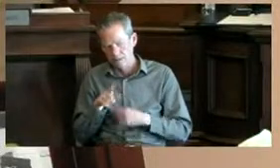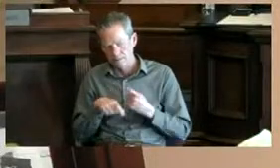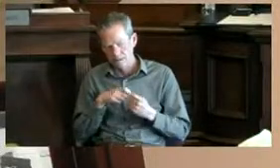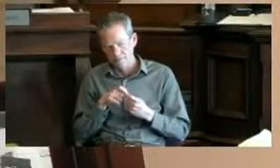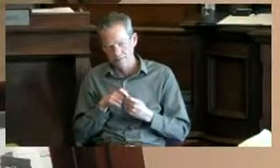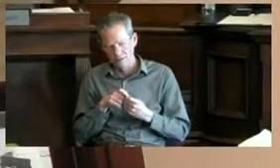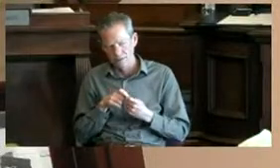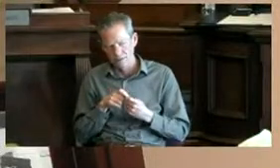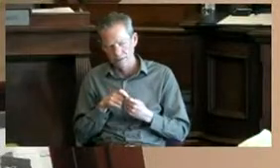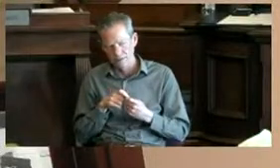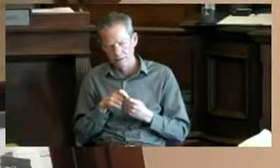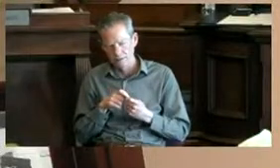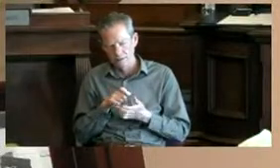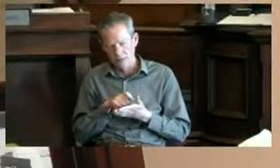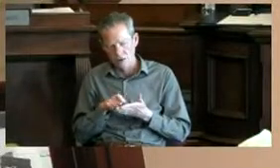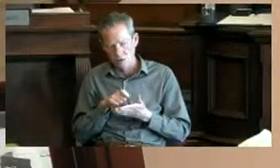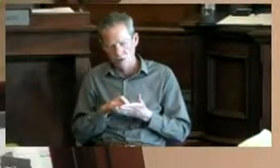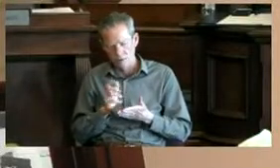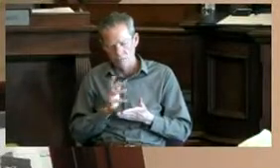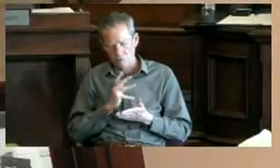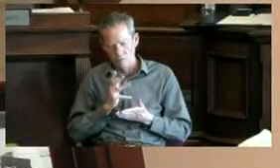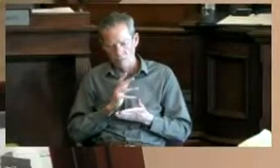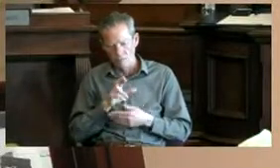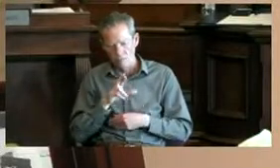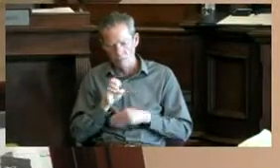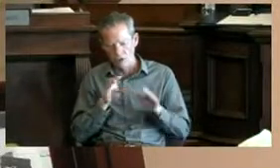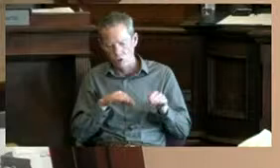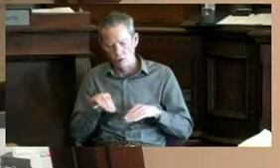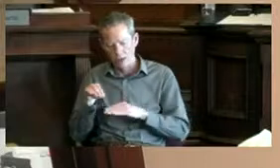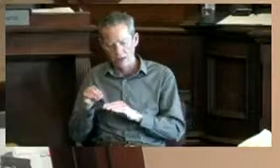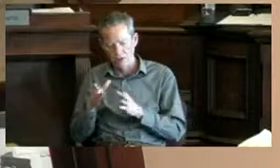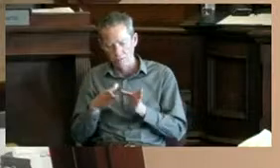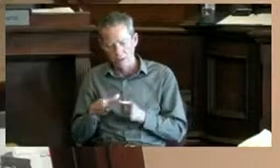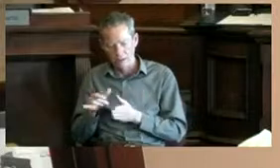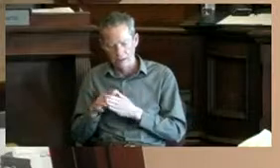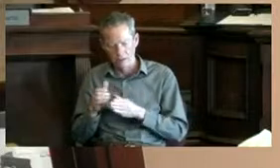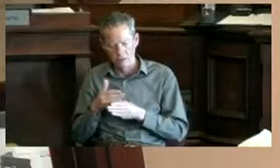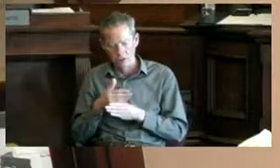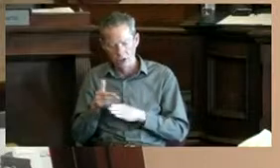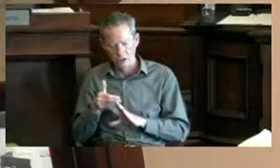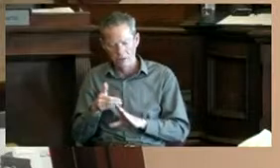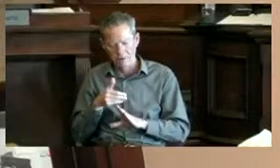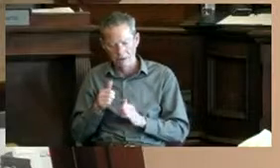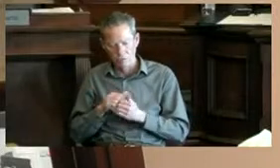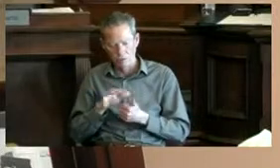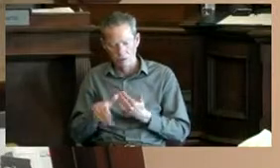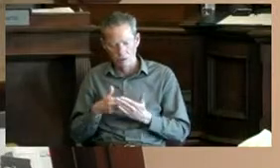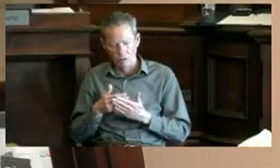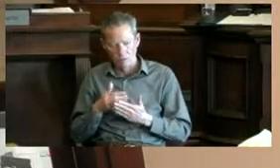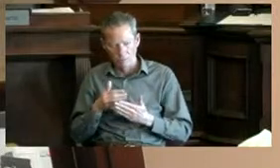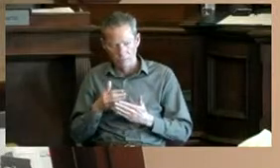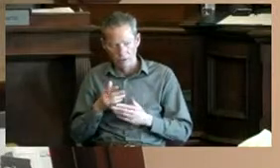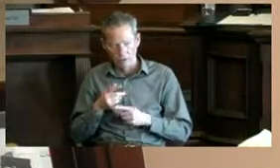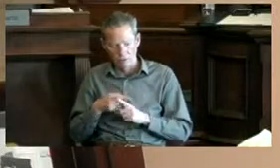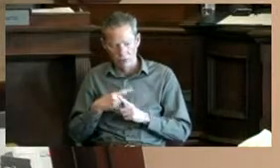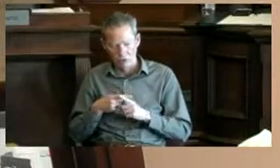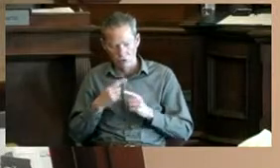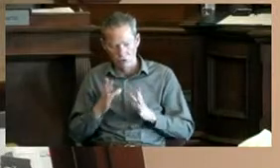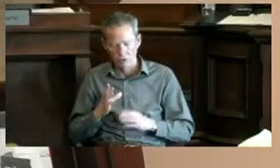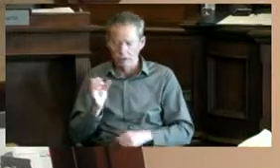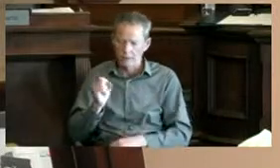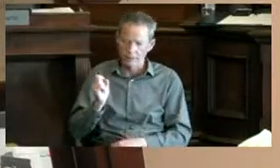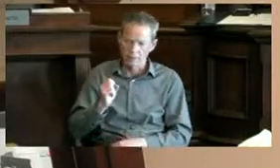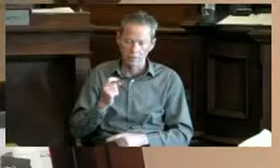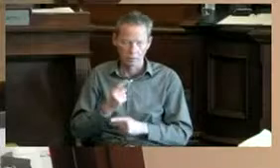specific. There's like a written formal relocation plan, and that is shared in advance with all of the tenants there? That's correct, yes.